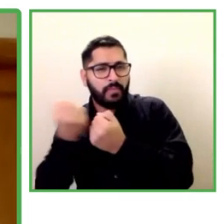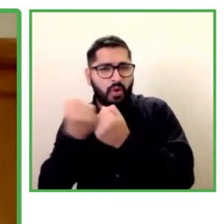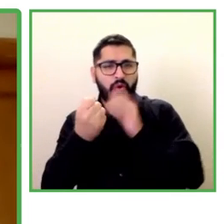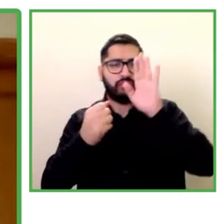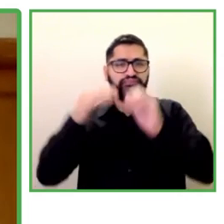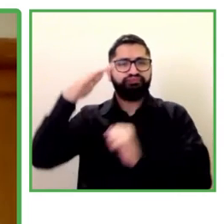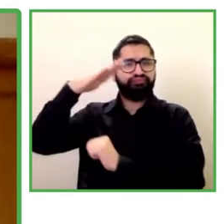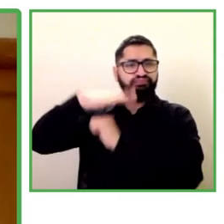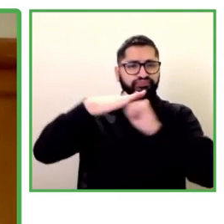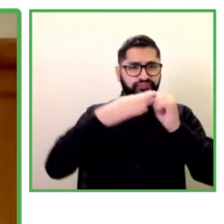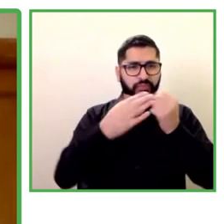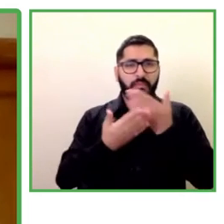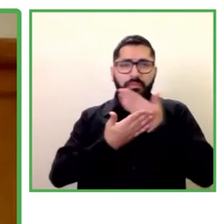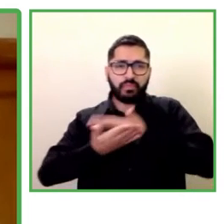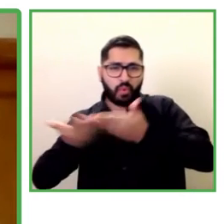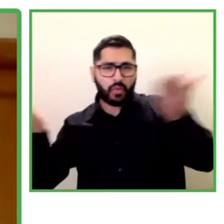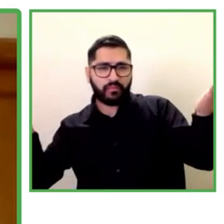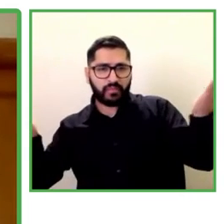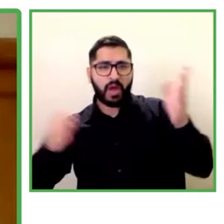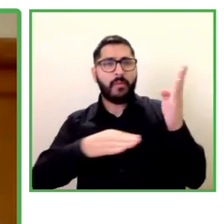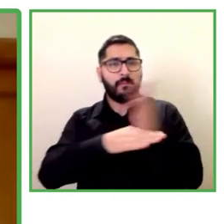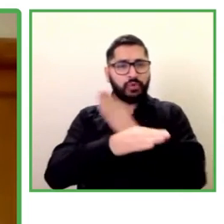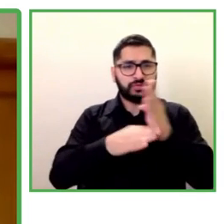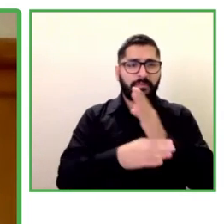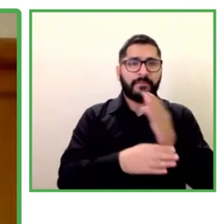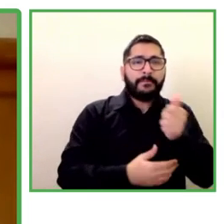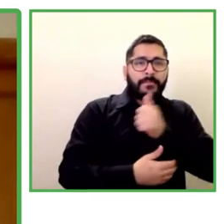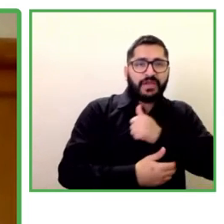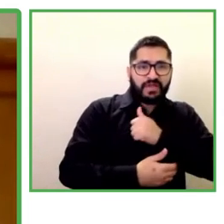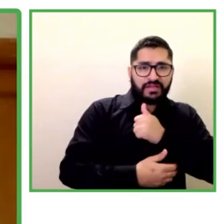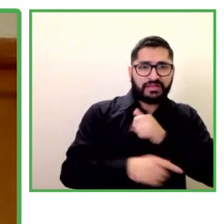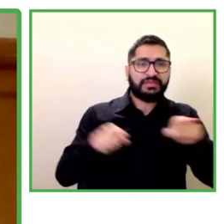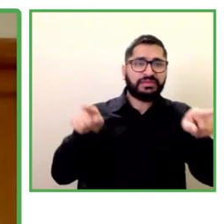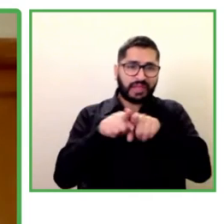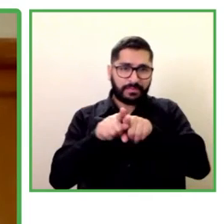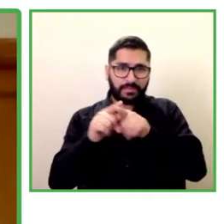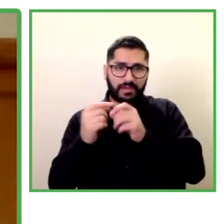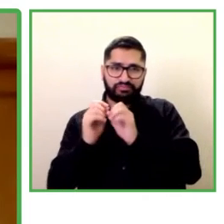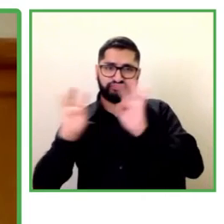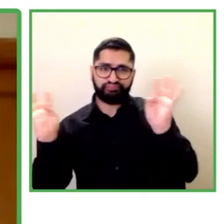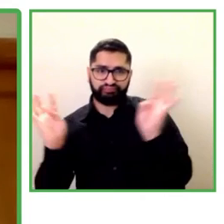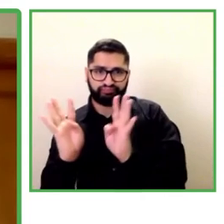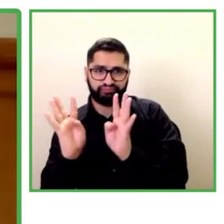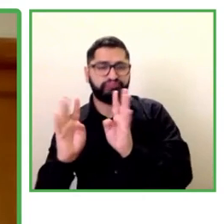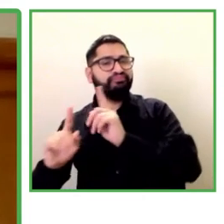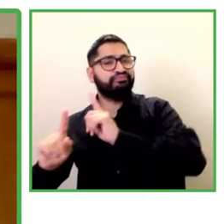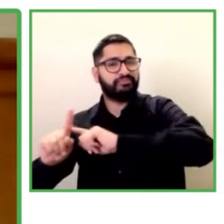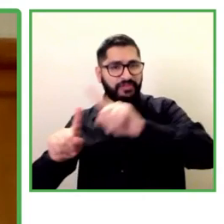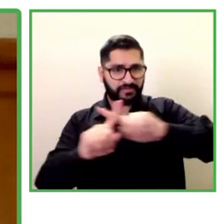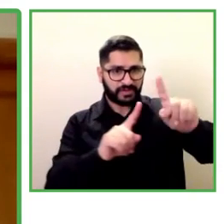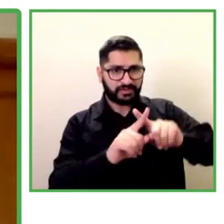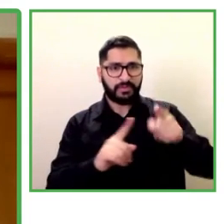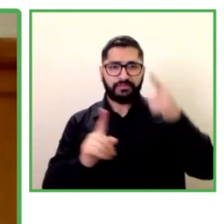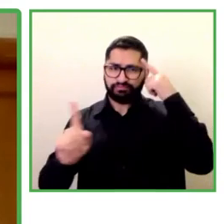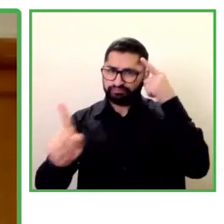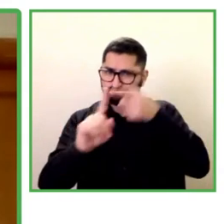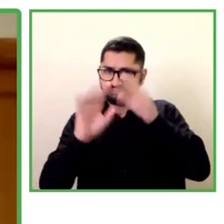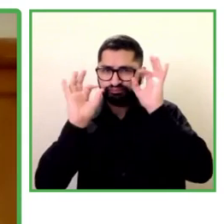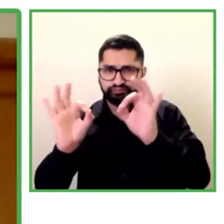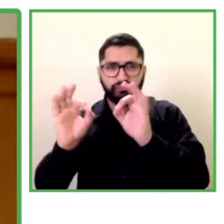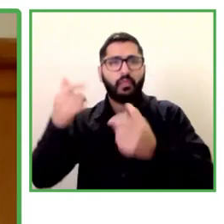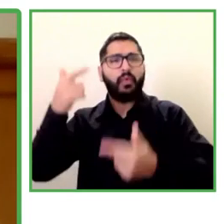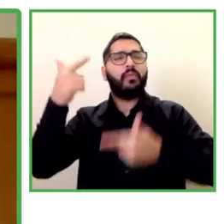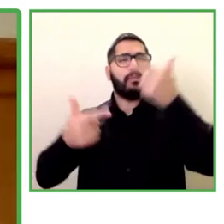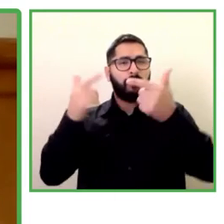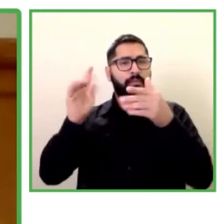supporting associations and trade unions in the design and implementation of policies and inclusion practices around